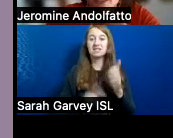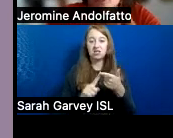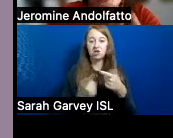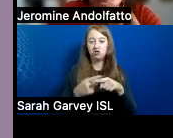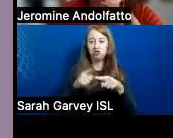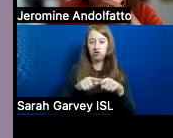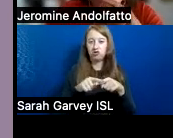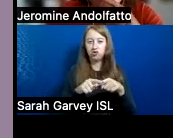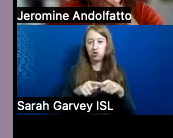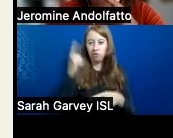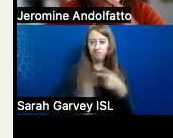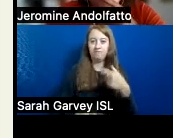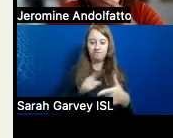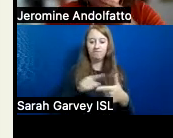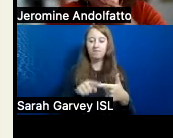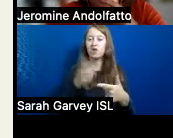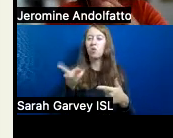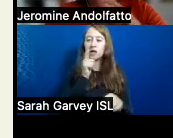bit later on.